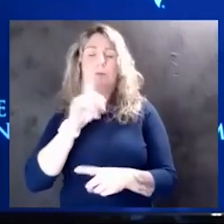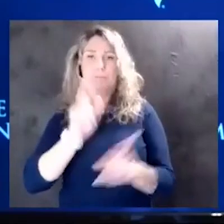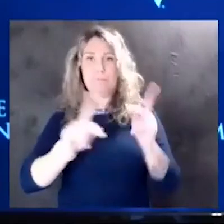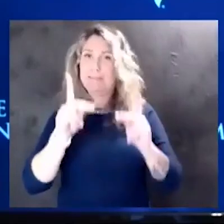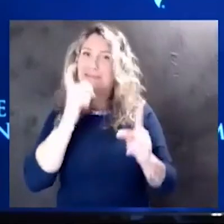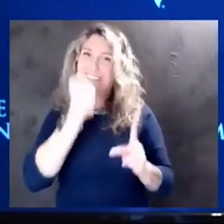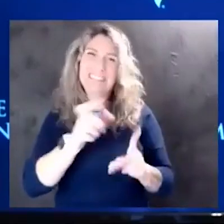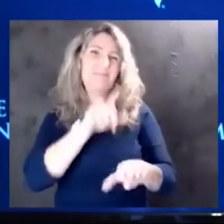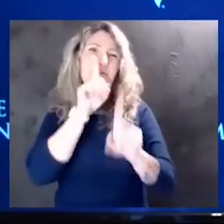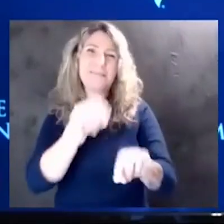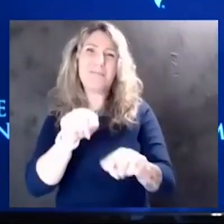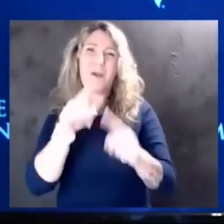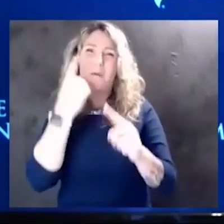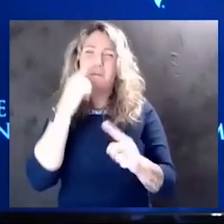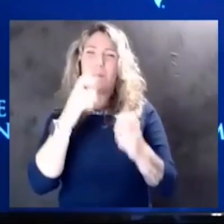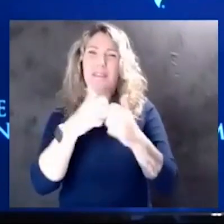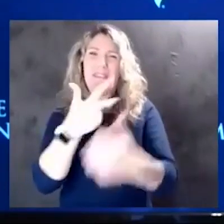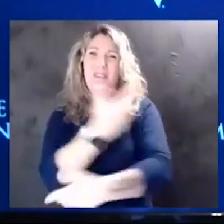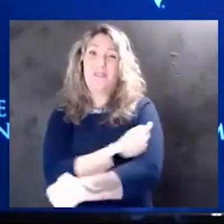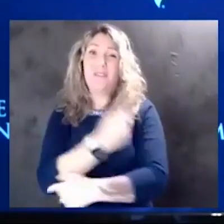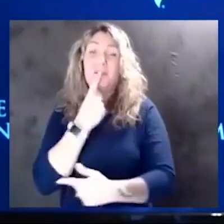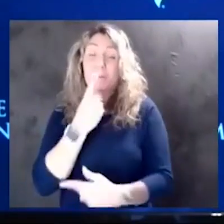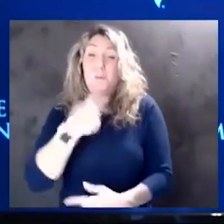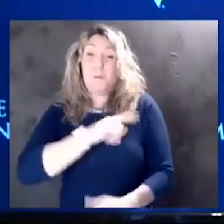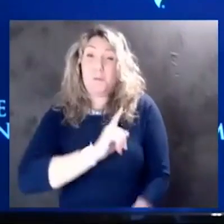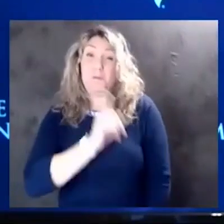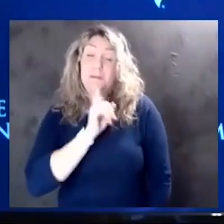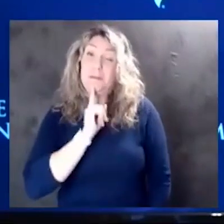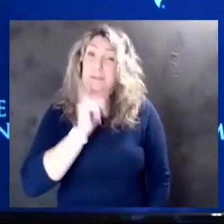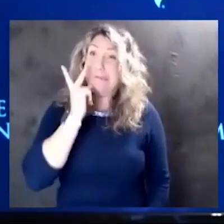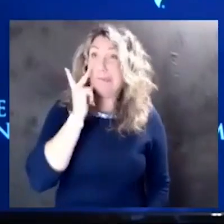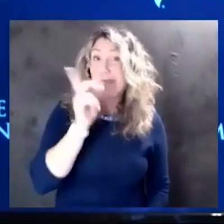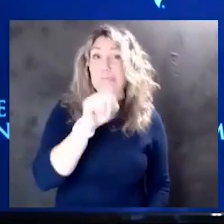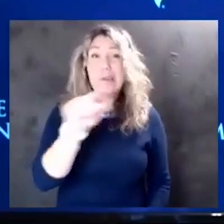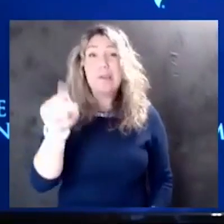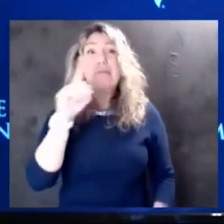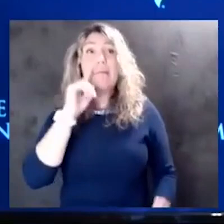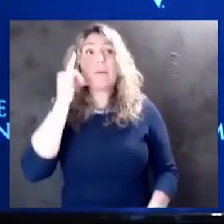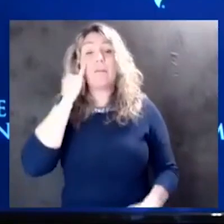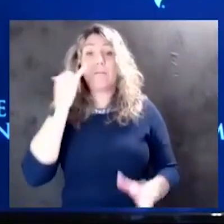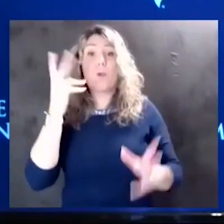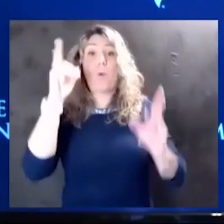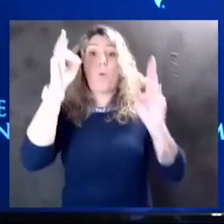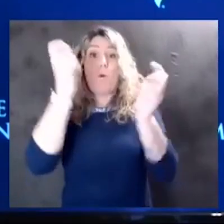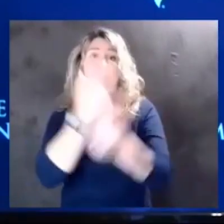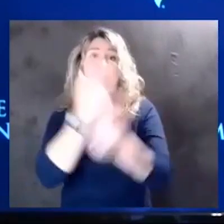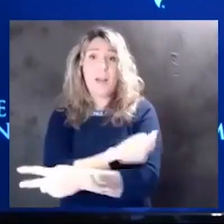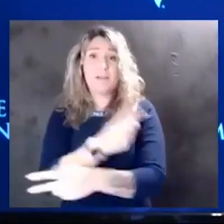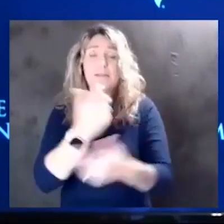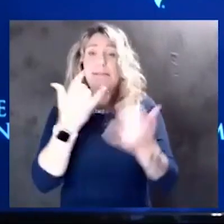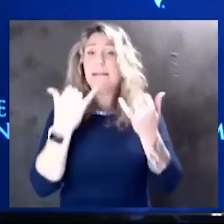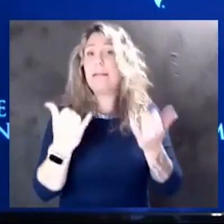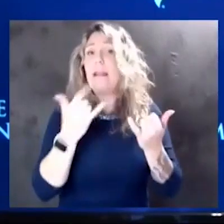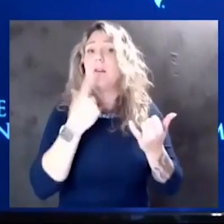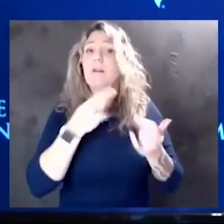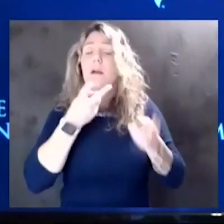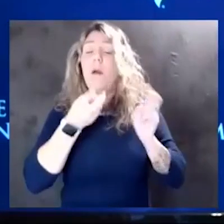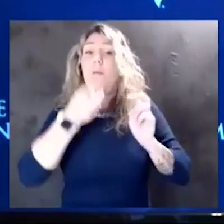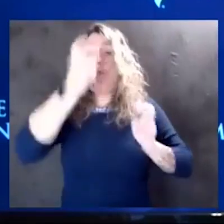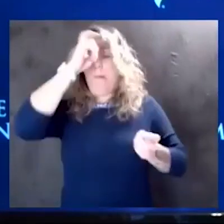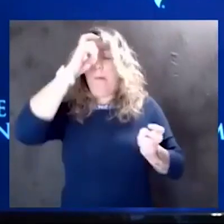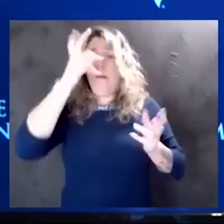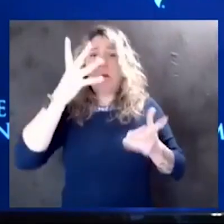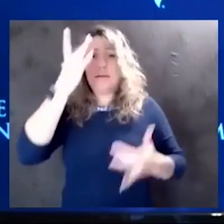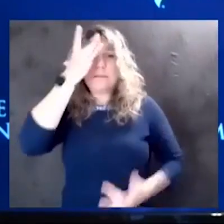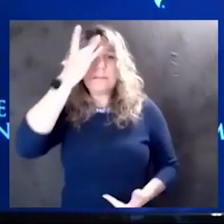ones, and that's really what we're seeing. If you've been, quote, vaccinated, and now you're really critically ill, you're in that